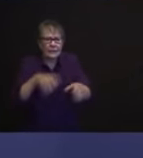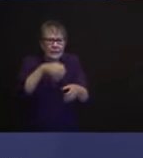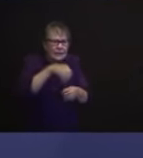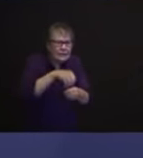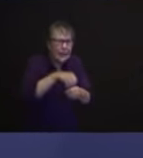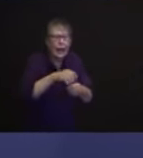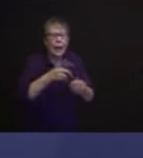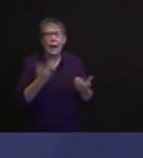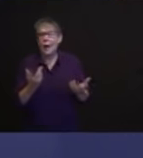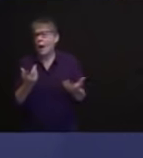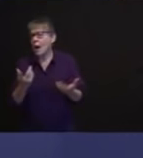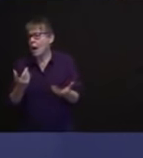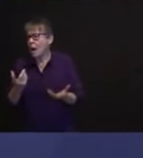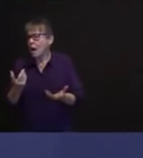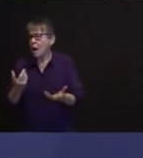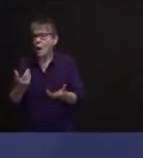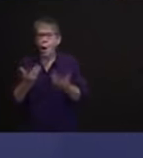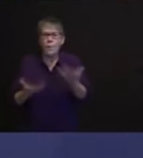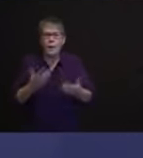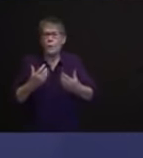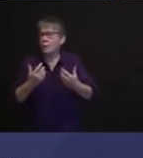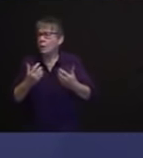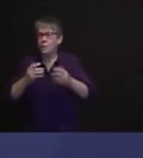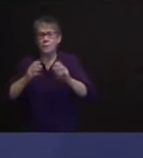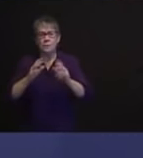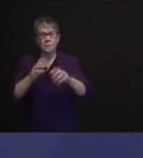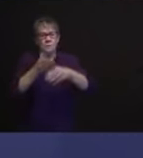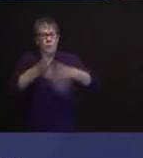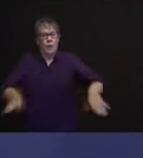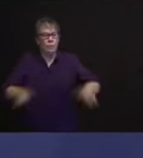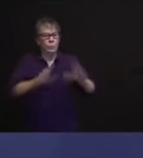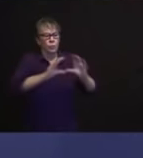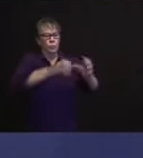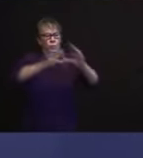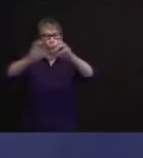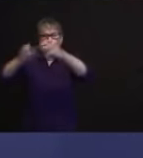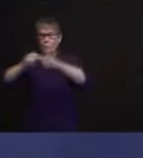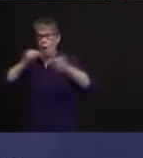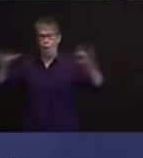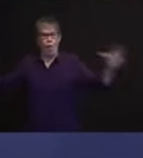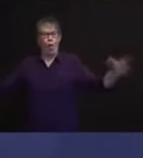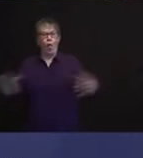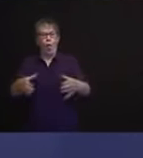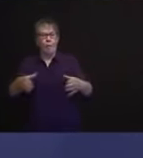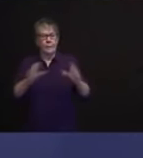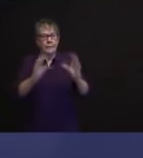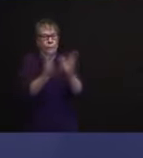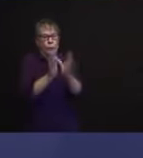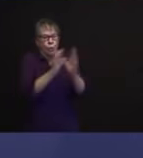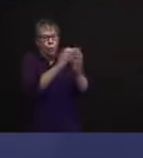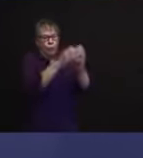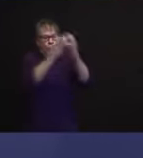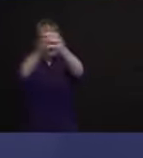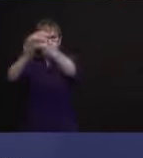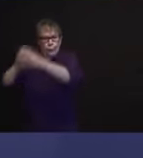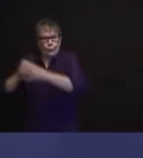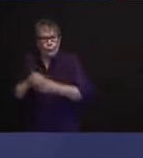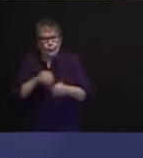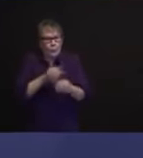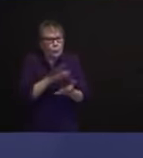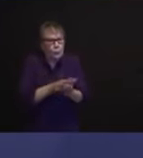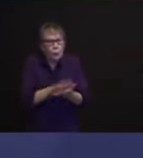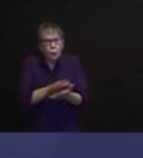that aren't in the same group every day. So we do put those recommendations out there, and we certainly do